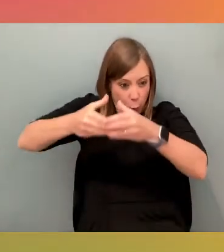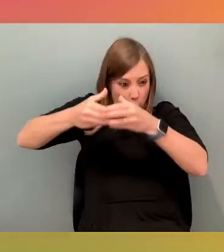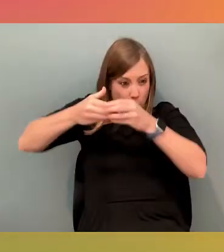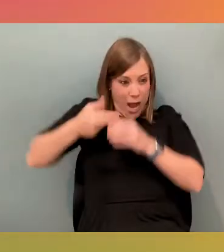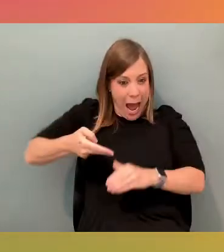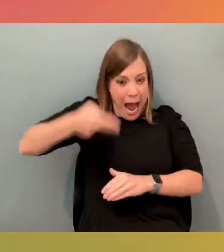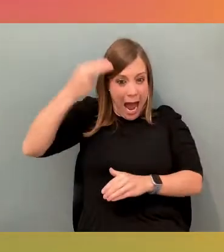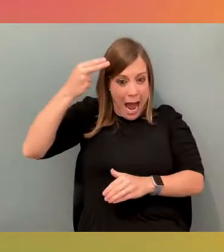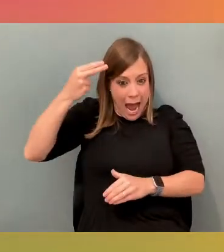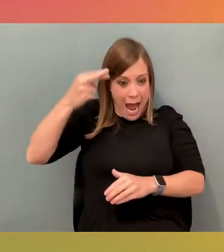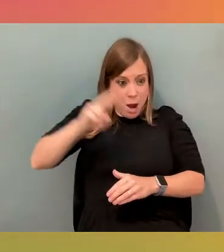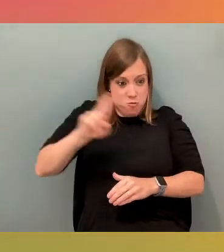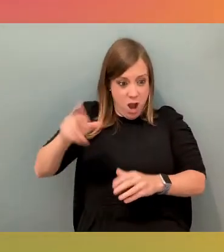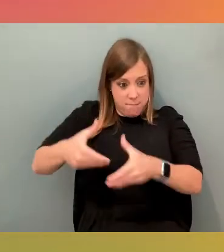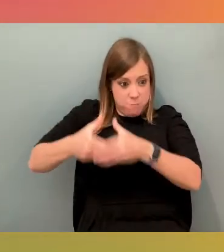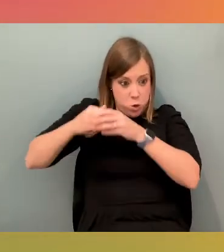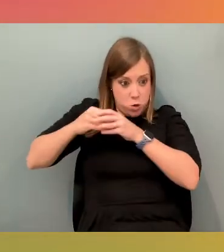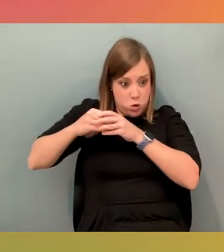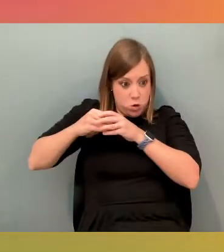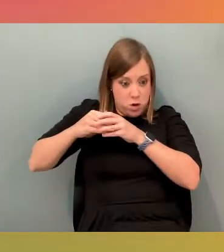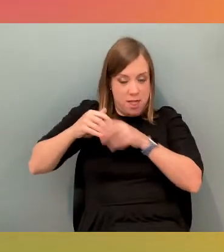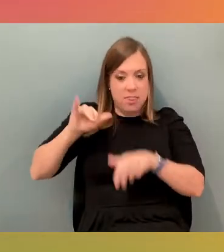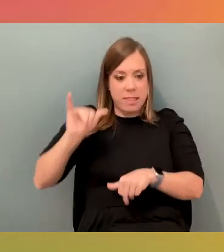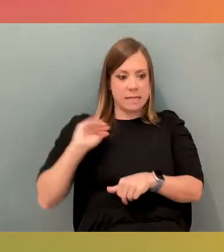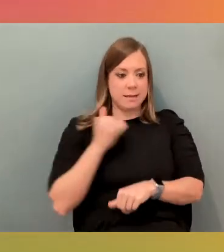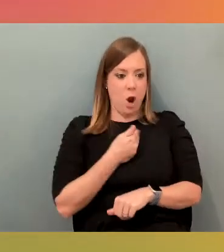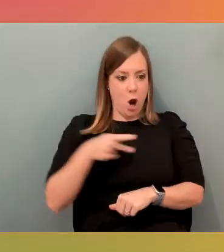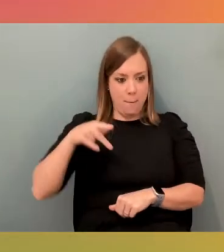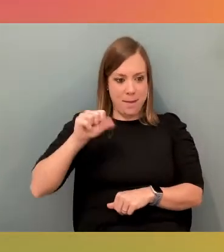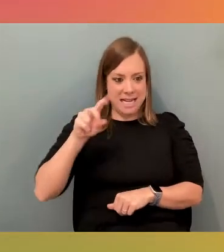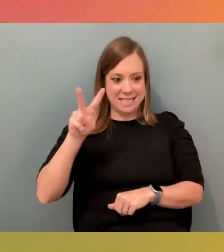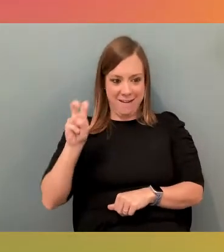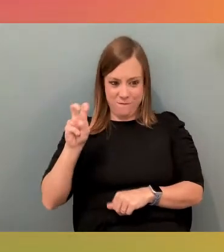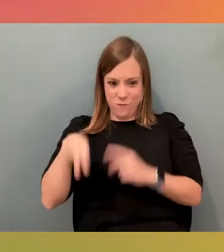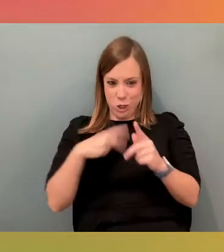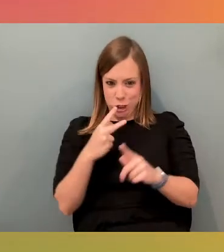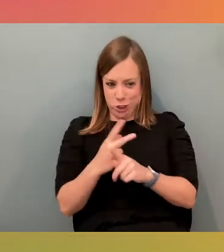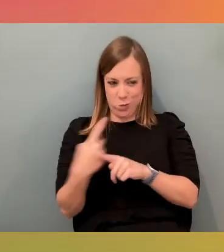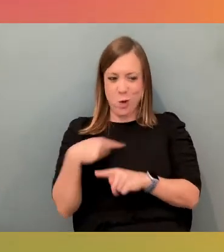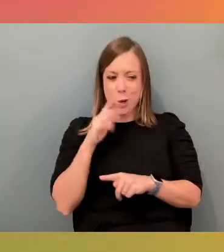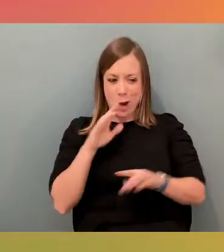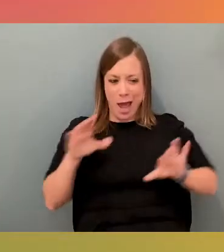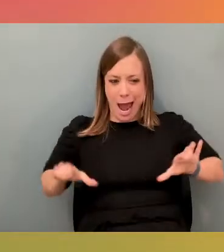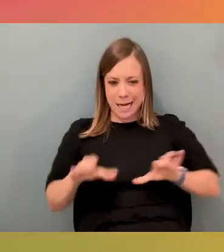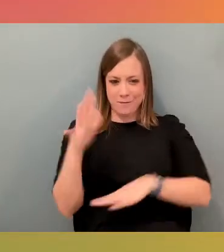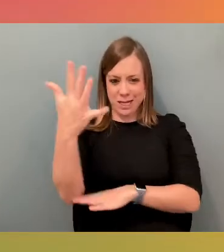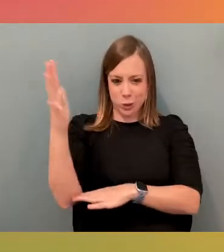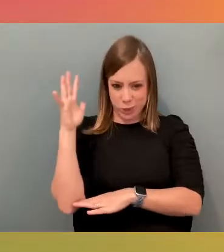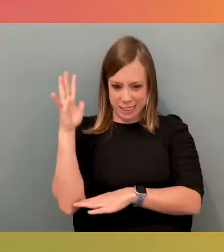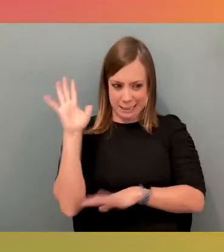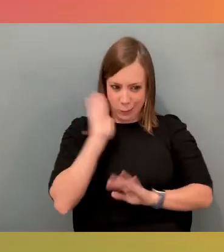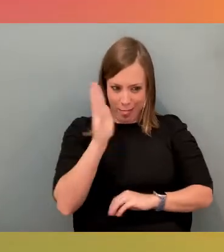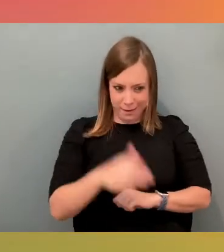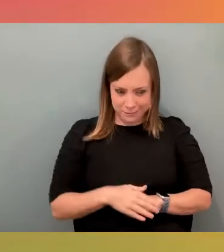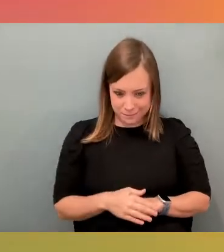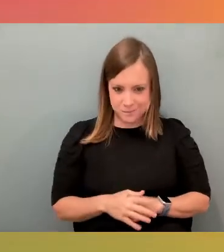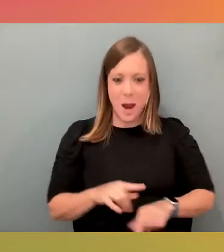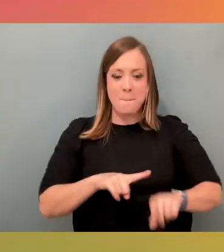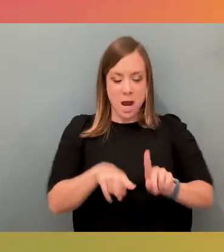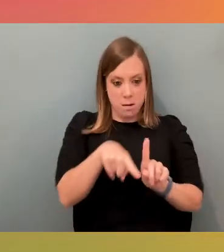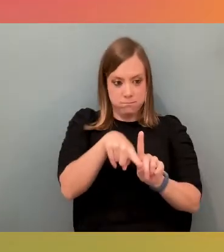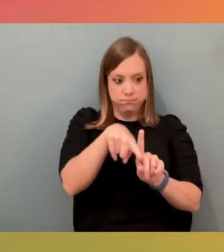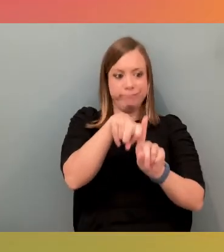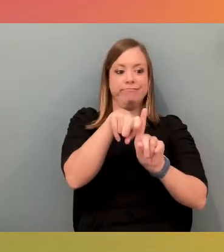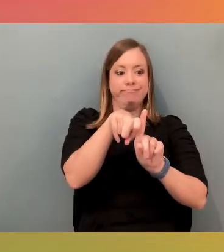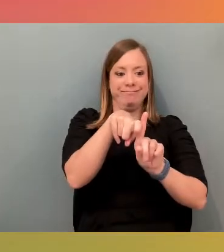our passive version of this posture. I think you know what's coming. We're going to activate it by reaching the arms up, but still draw that right